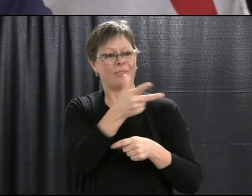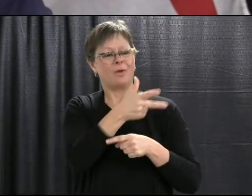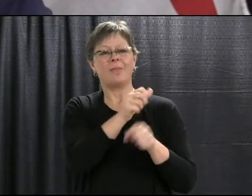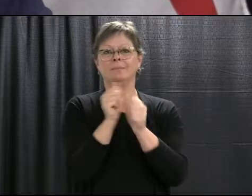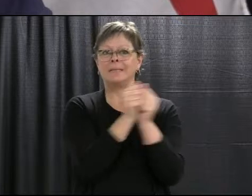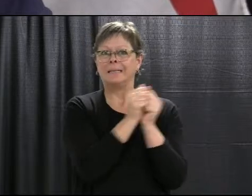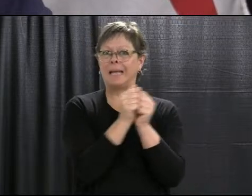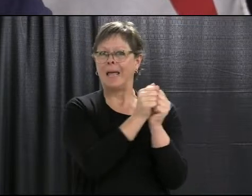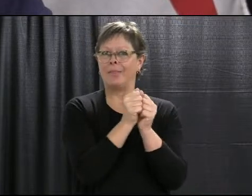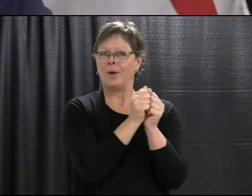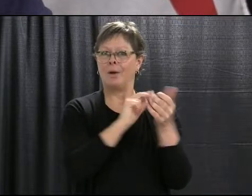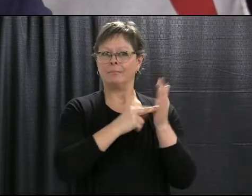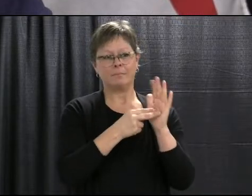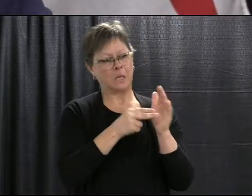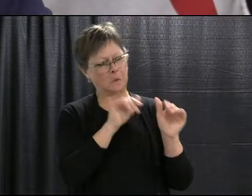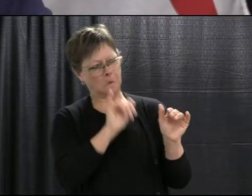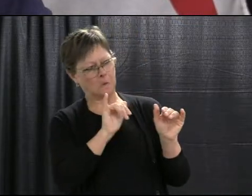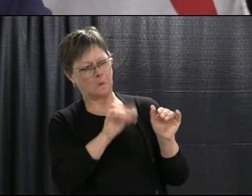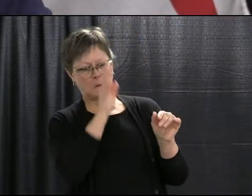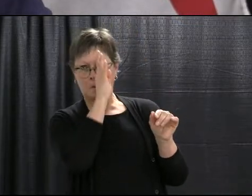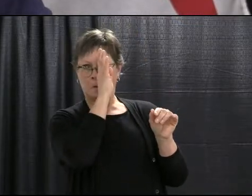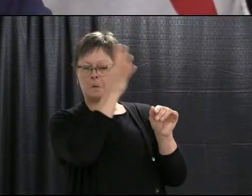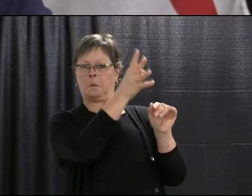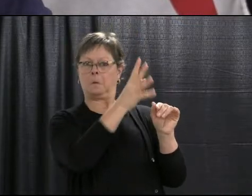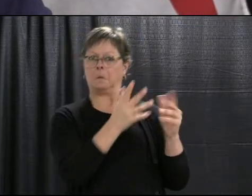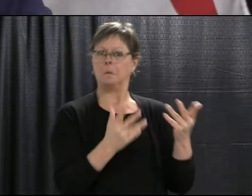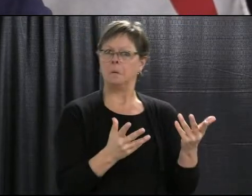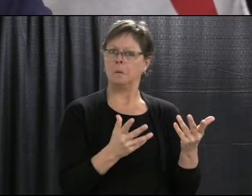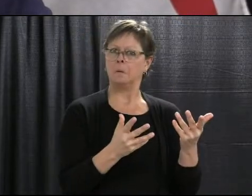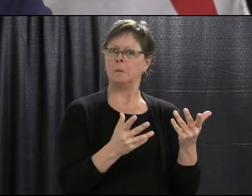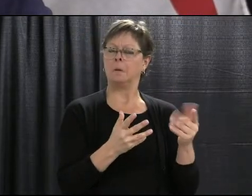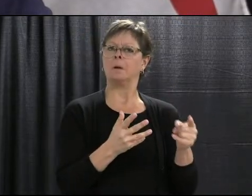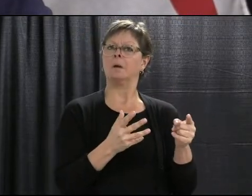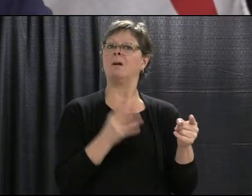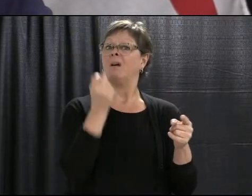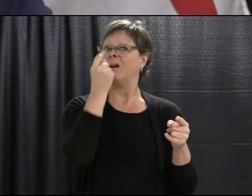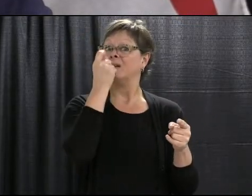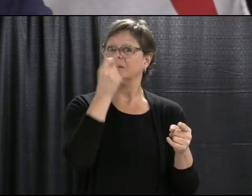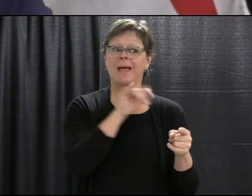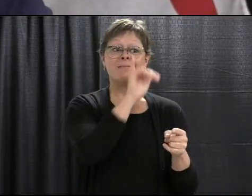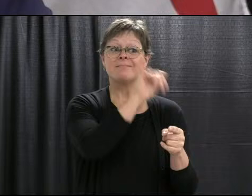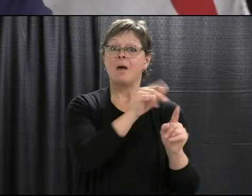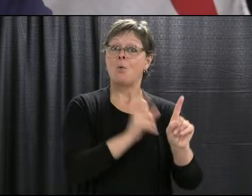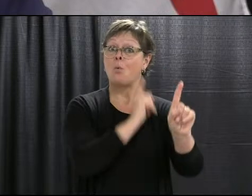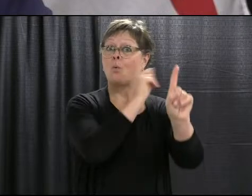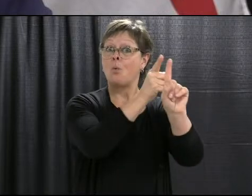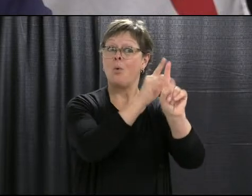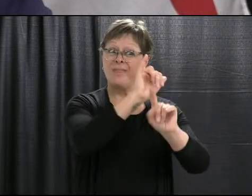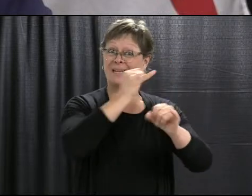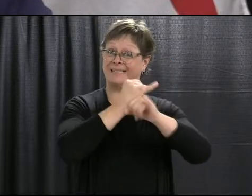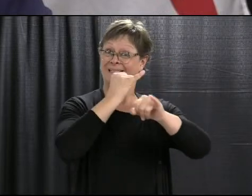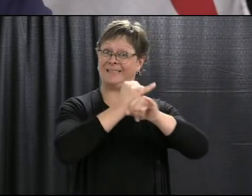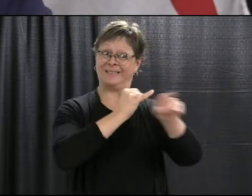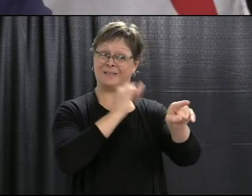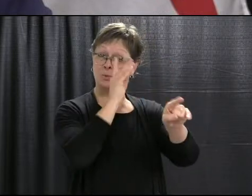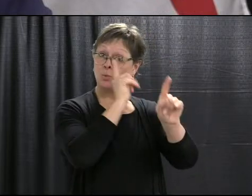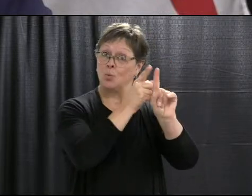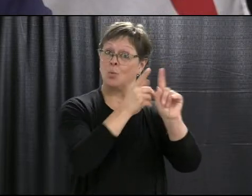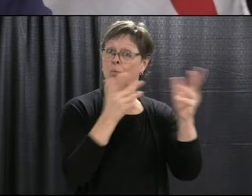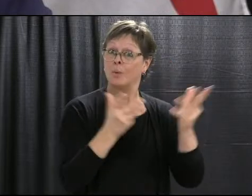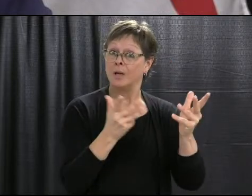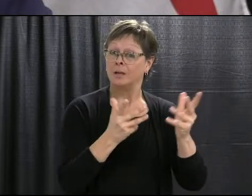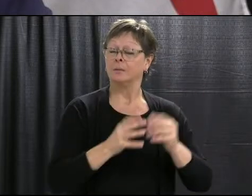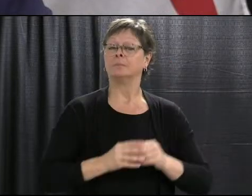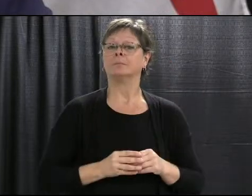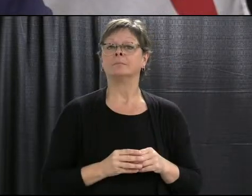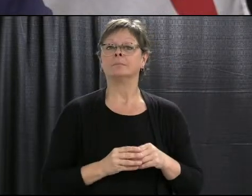really innovative piece that we haven't discussed here is that a primary objective of that institute is to bring into effect, use